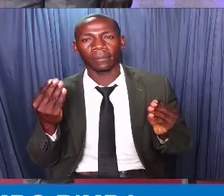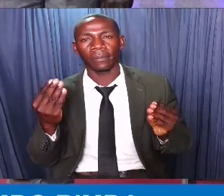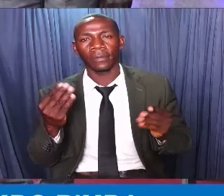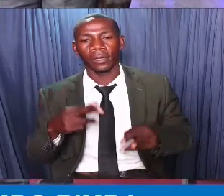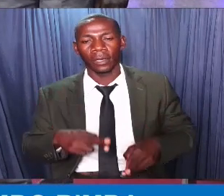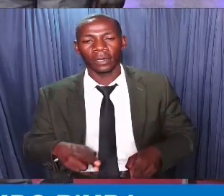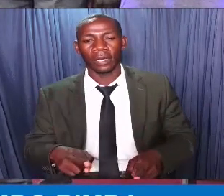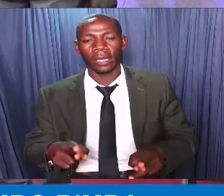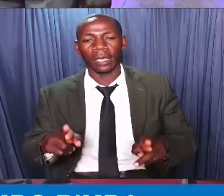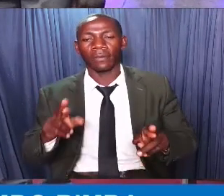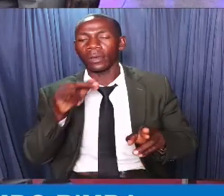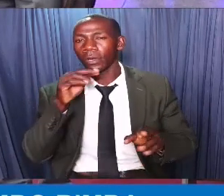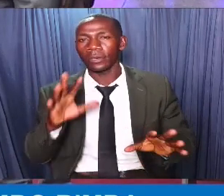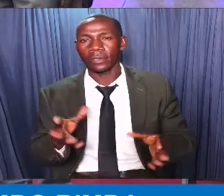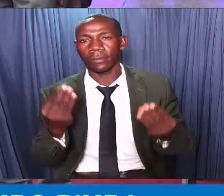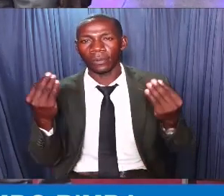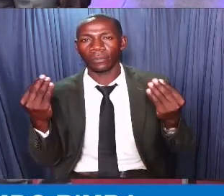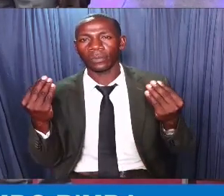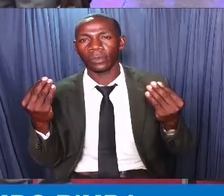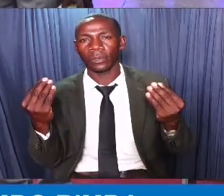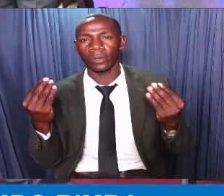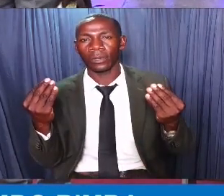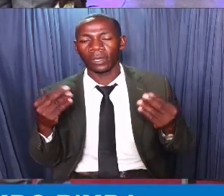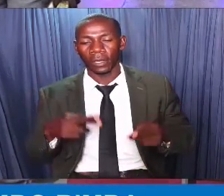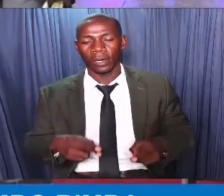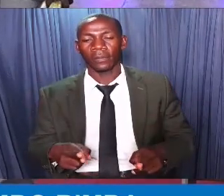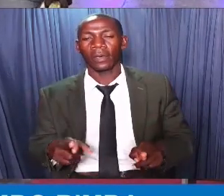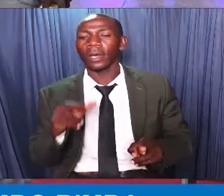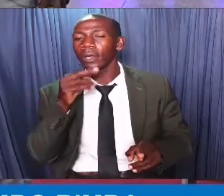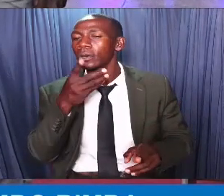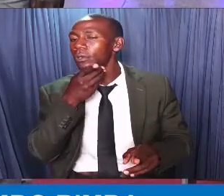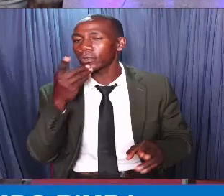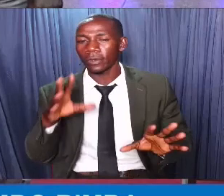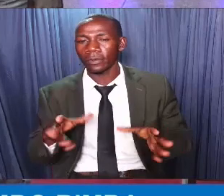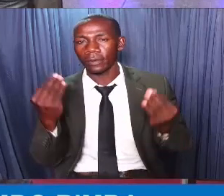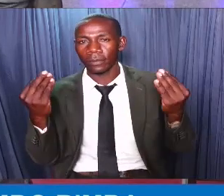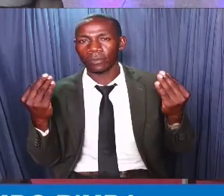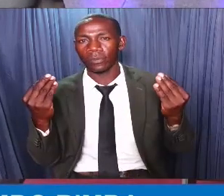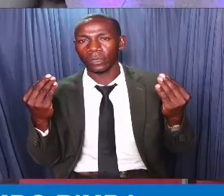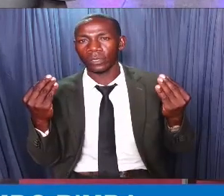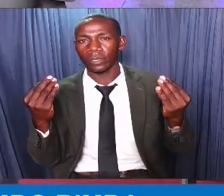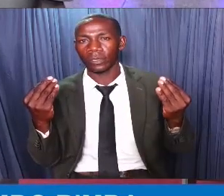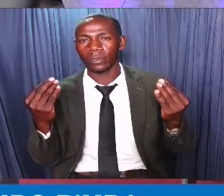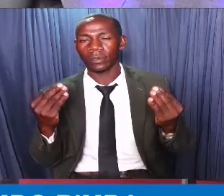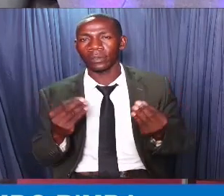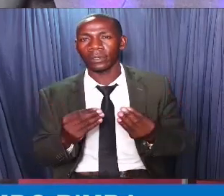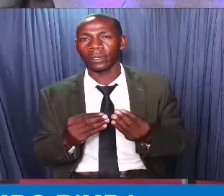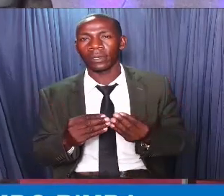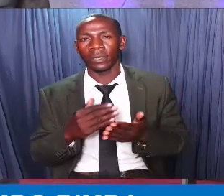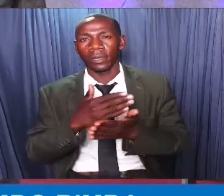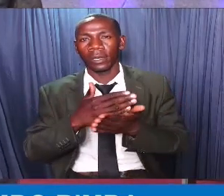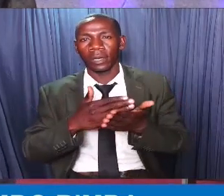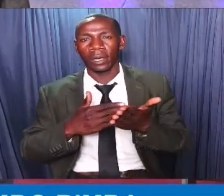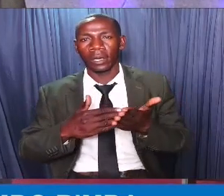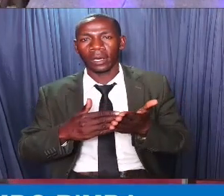Mto haukauki ghafla. A stream doesn't dry up mto suddenly. Mto haukauki ghafla. A stream doesn't dry up suddenly. Ukatika huko